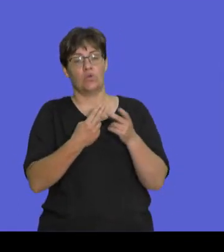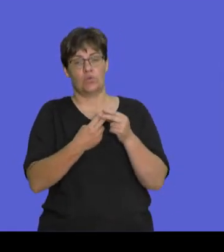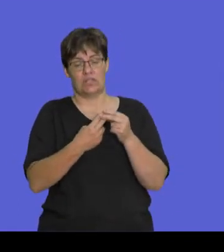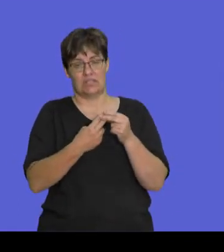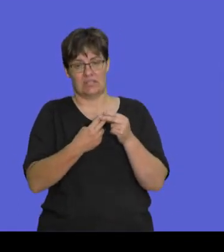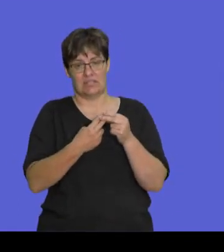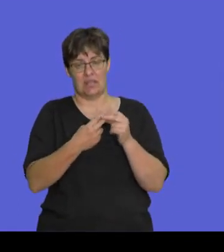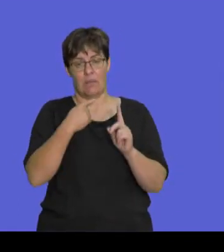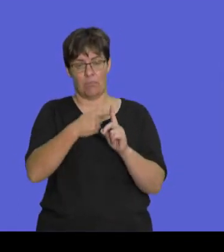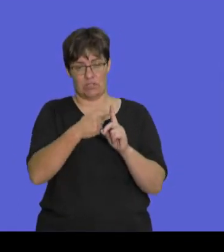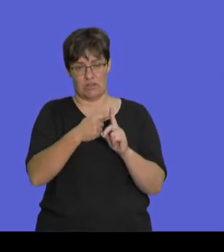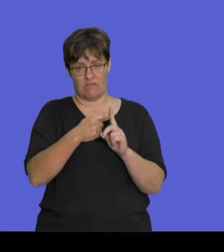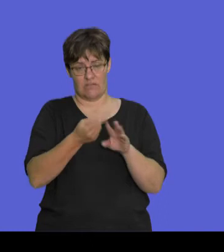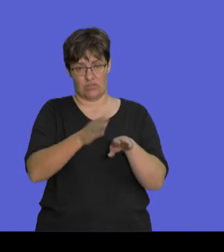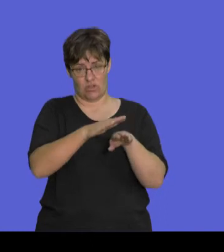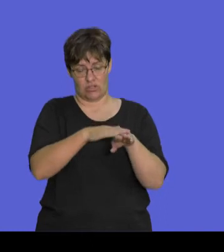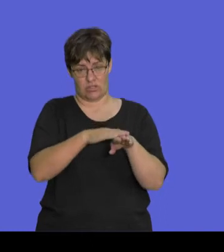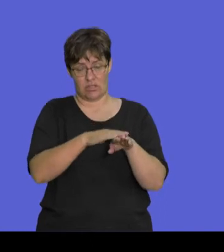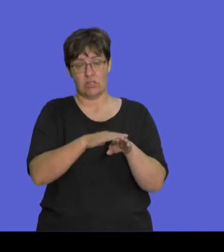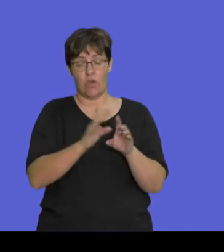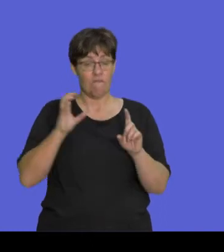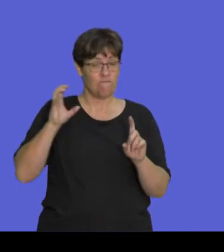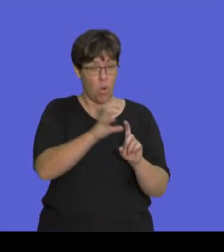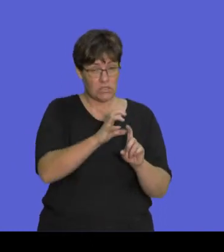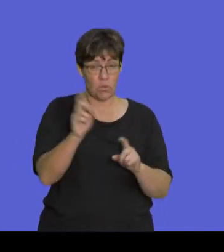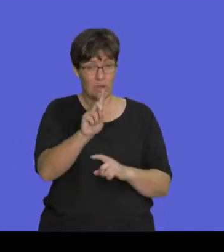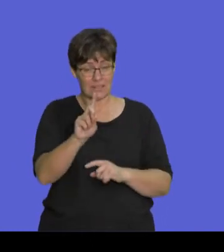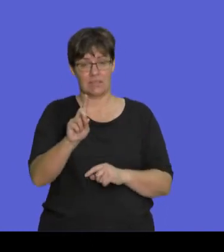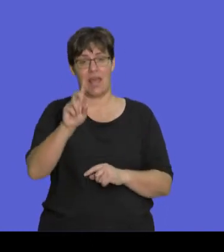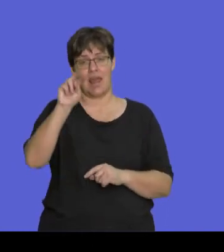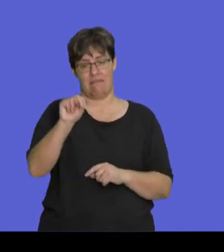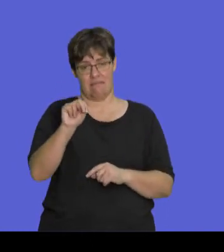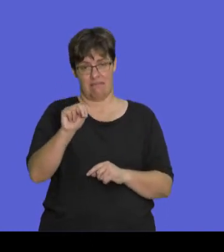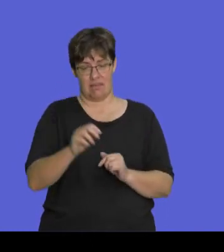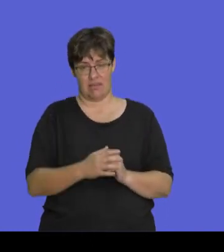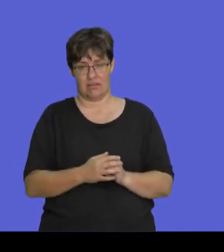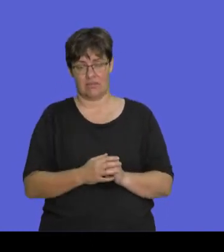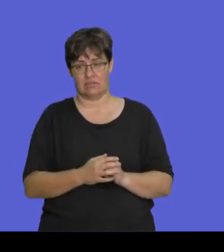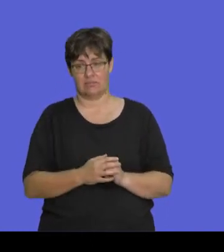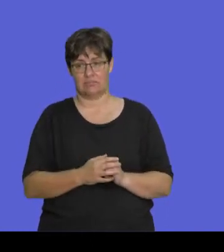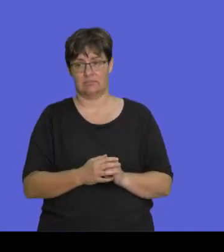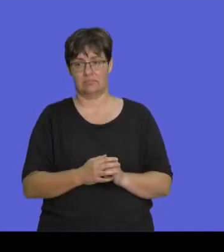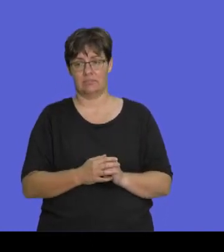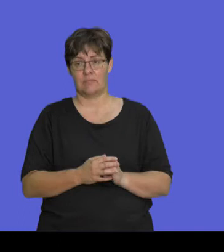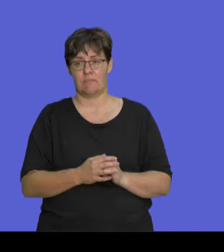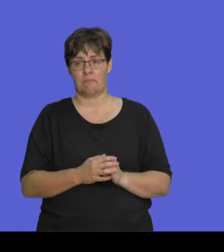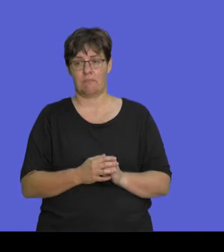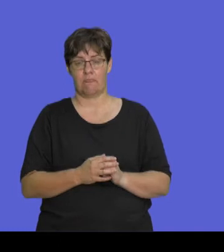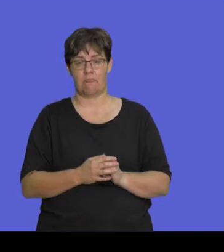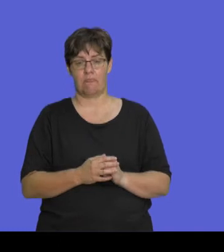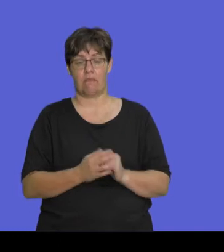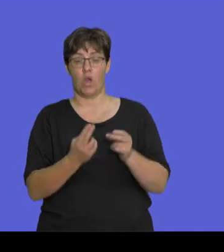right? So the force is in newtons, okay? And then the unit positive